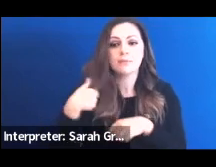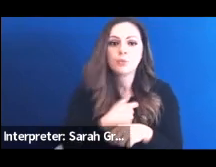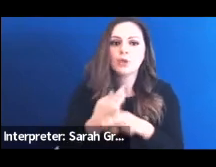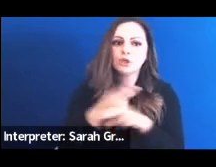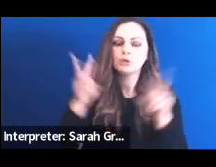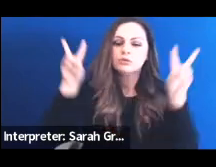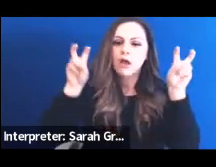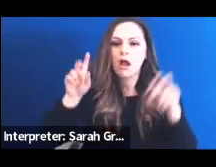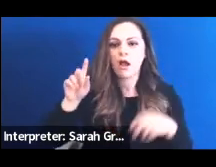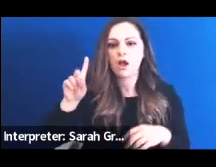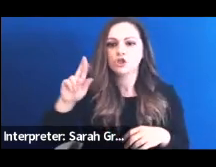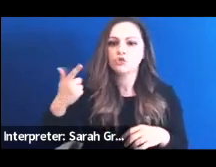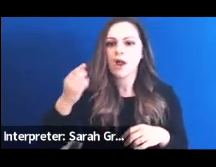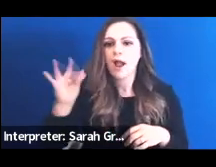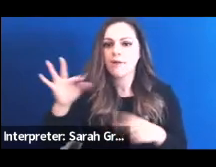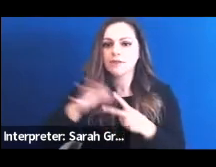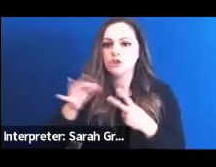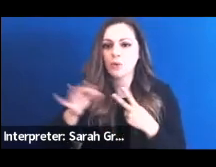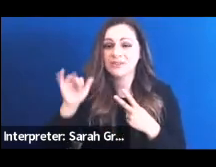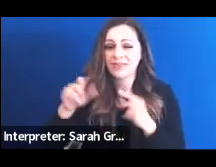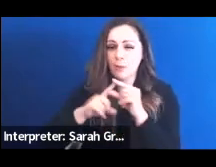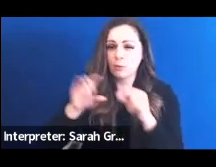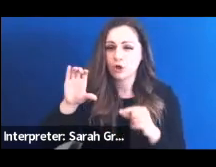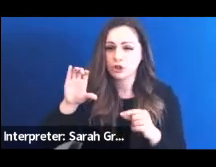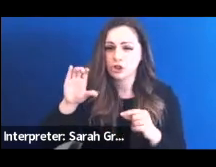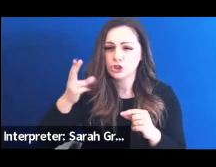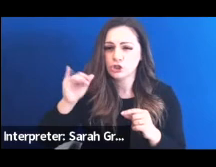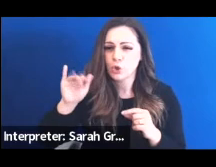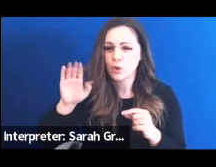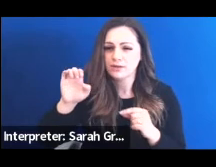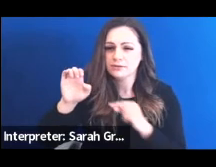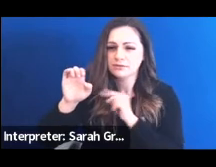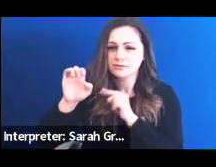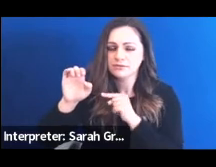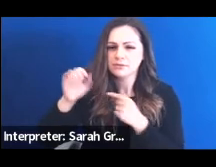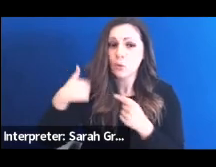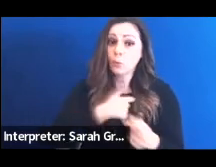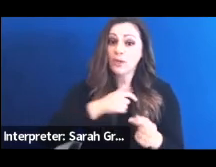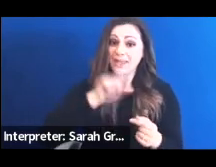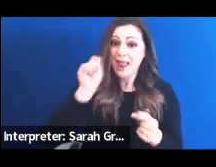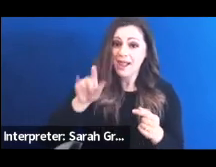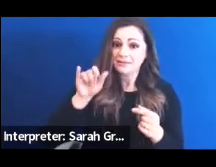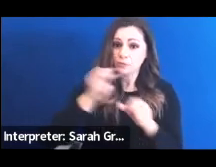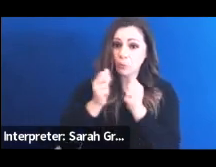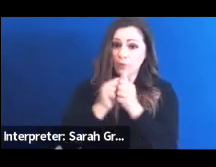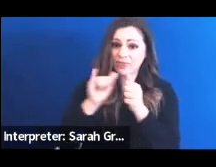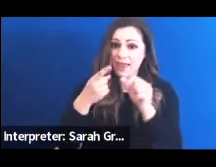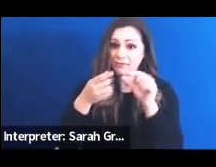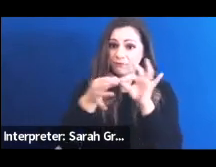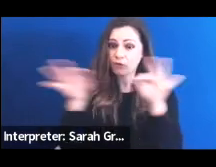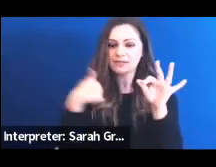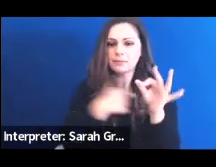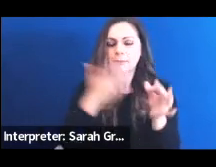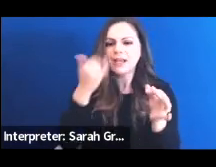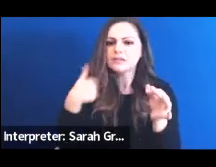choice. We ask that question primarily because we need to know what kind of drugs somebody was primarily using. It's a treatment issue.